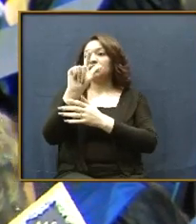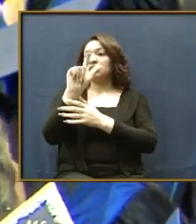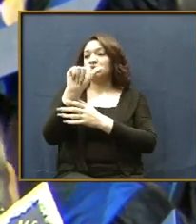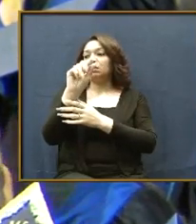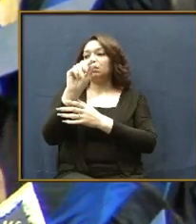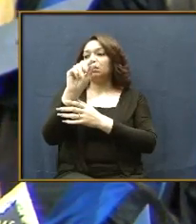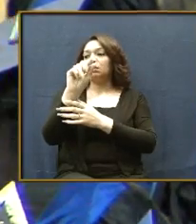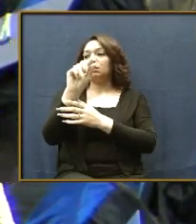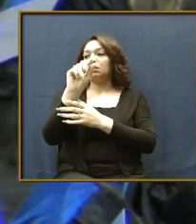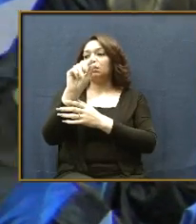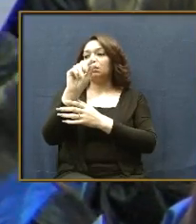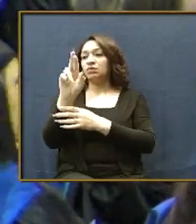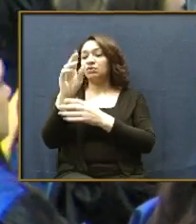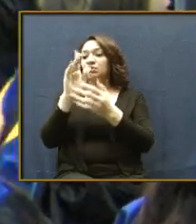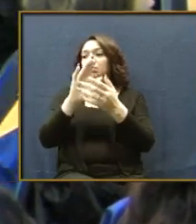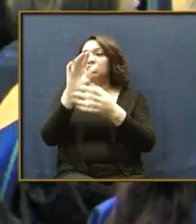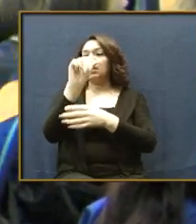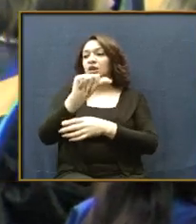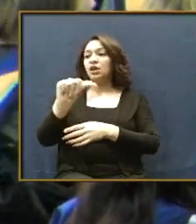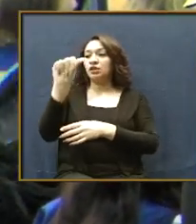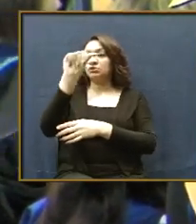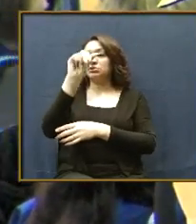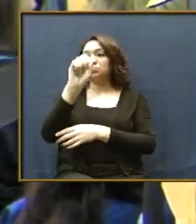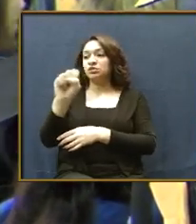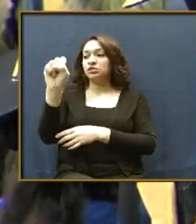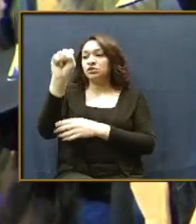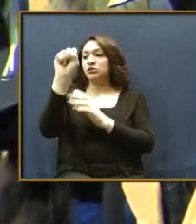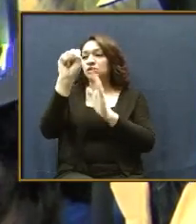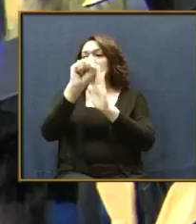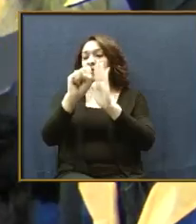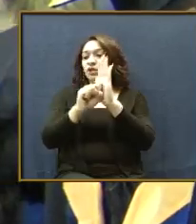Mater, at State